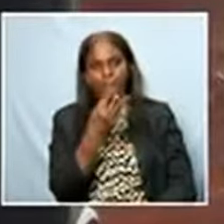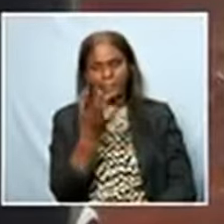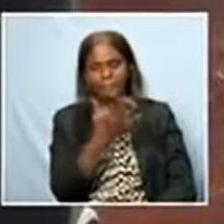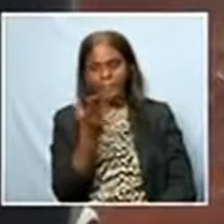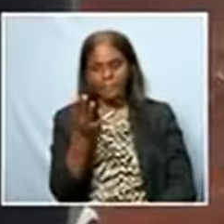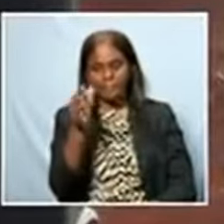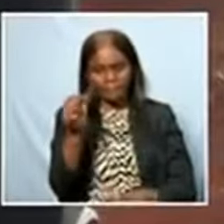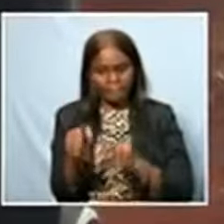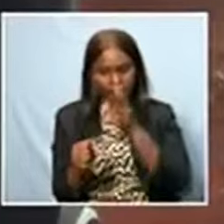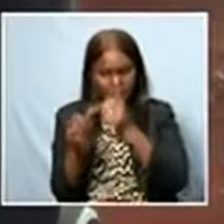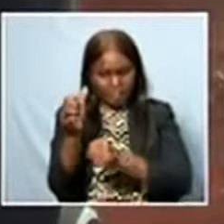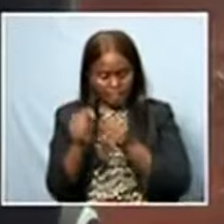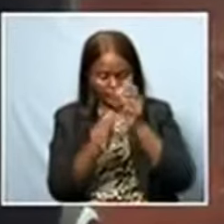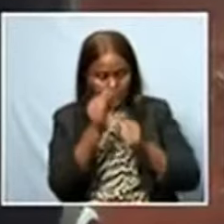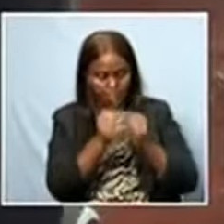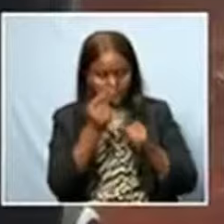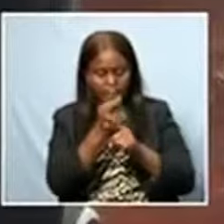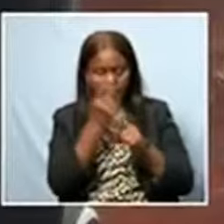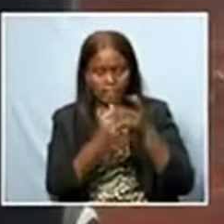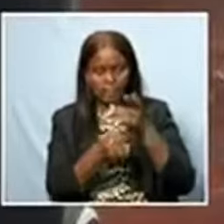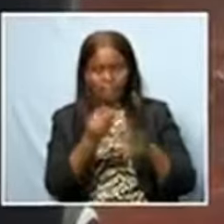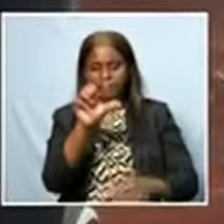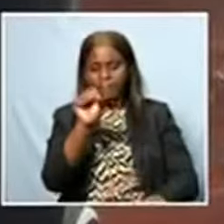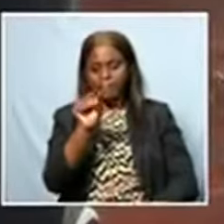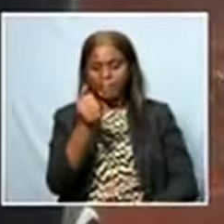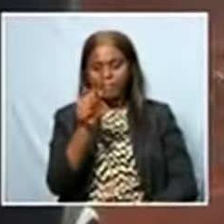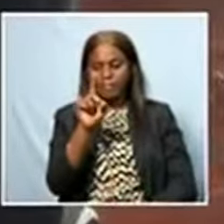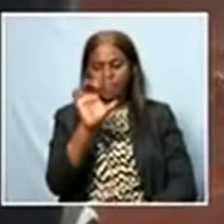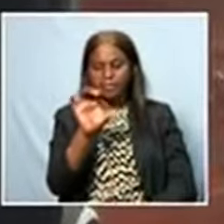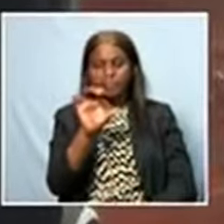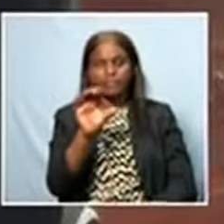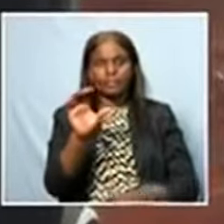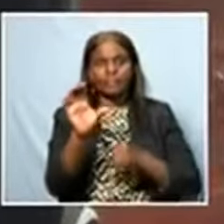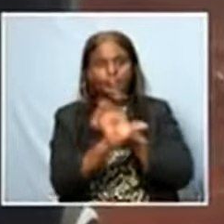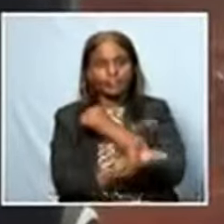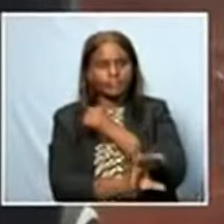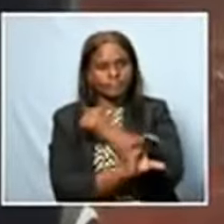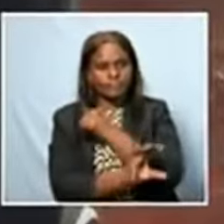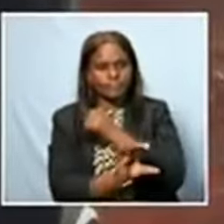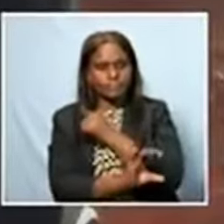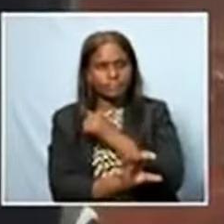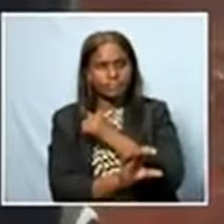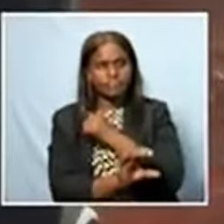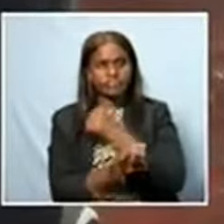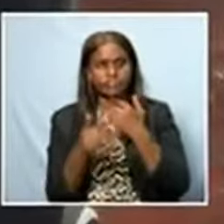is coming from the SADC and COMESA regions where there are no